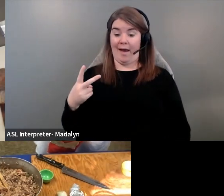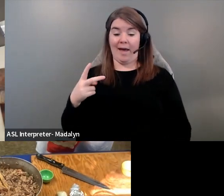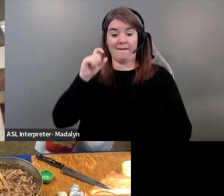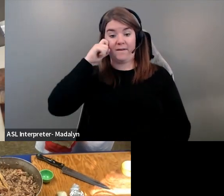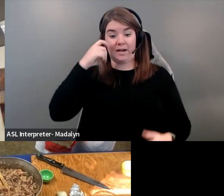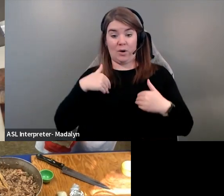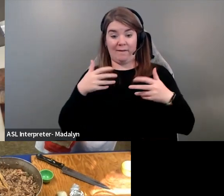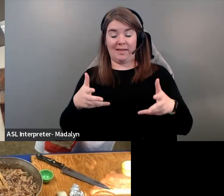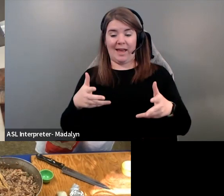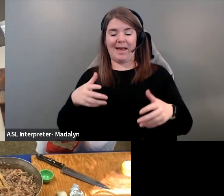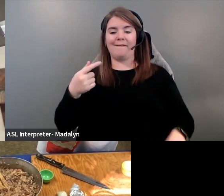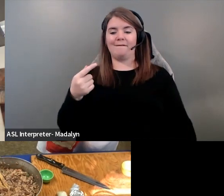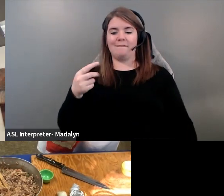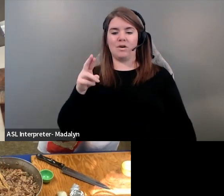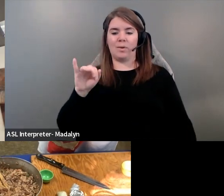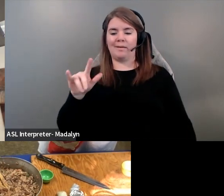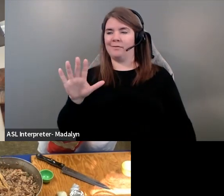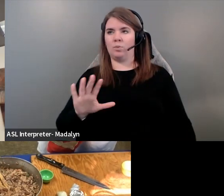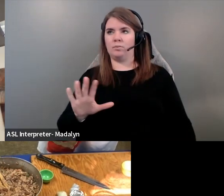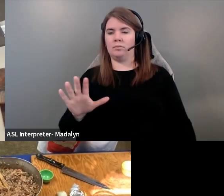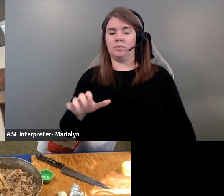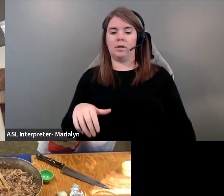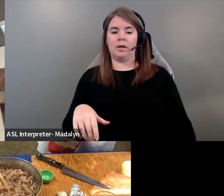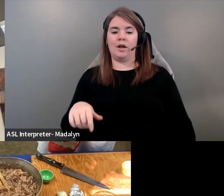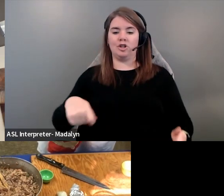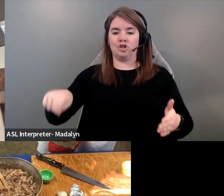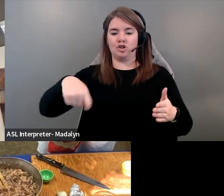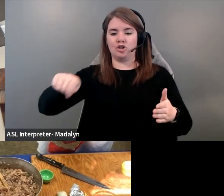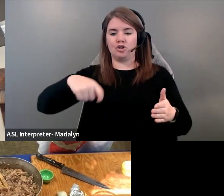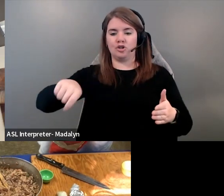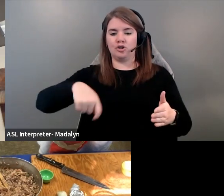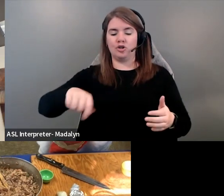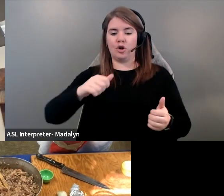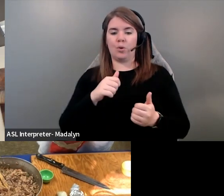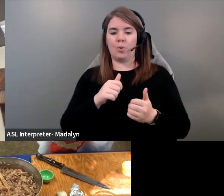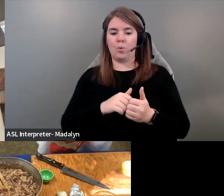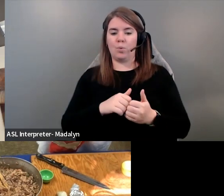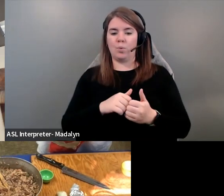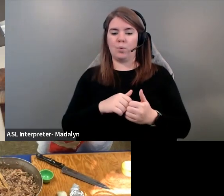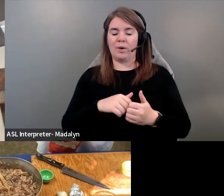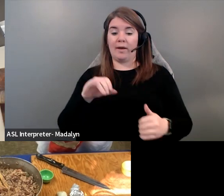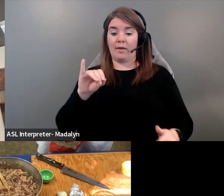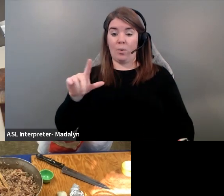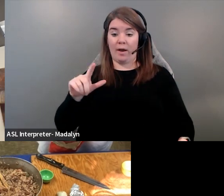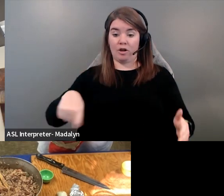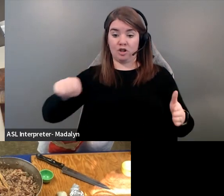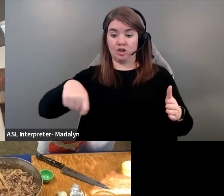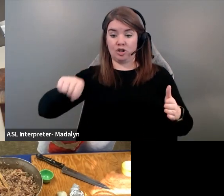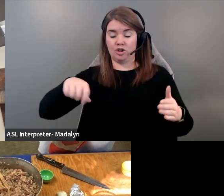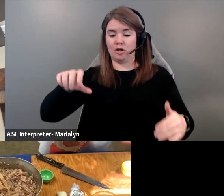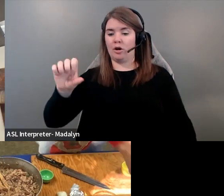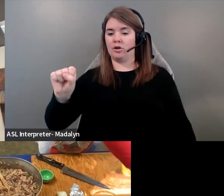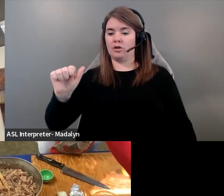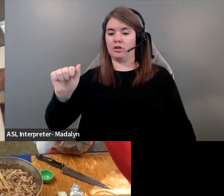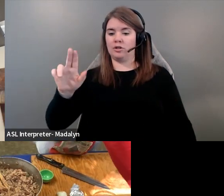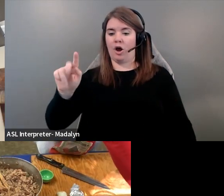grill them, slice them up, and not grill them, but slice them up and stir them up in the saute pan with the oil, and then put that on top. Then you